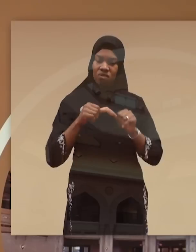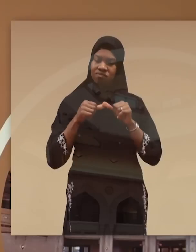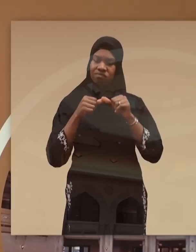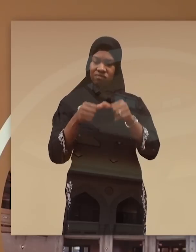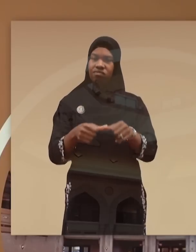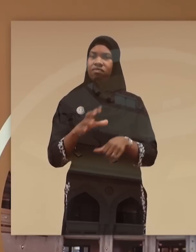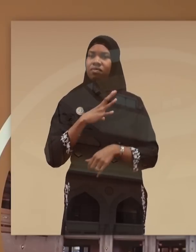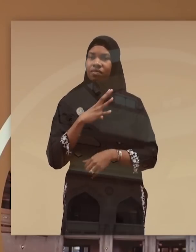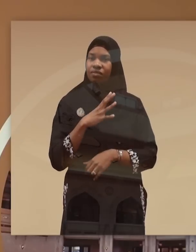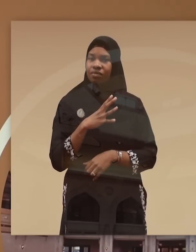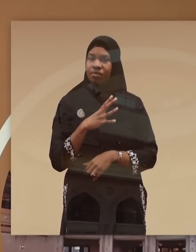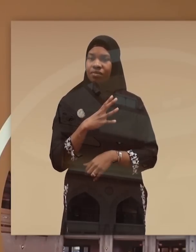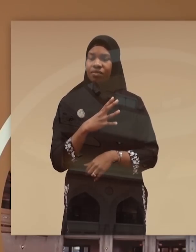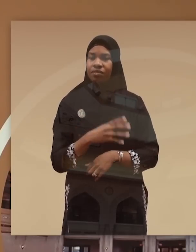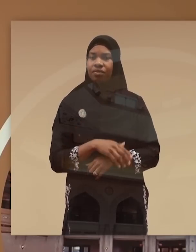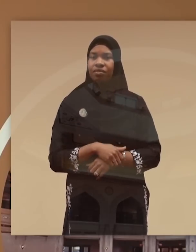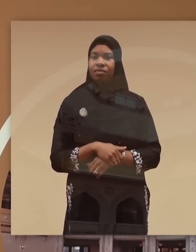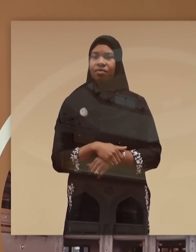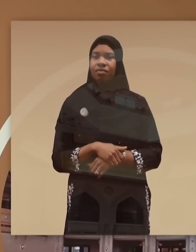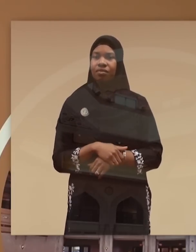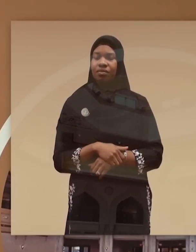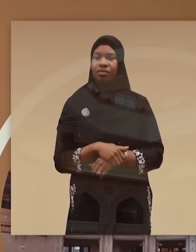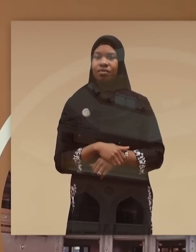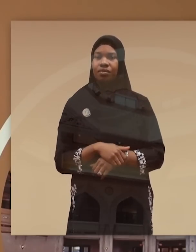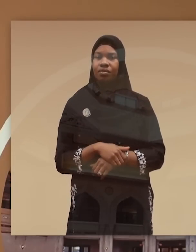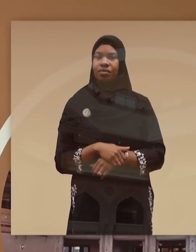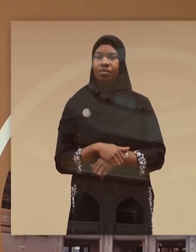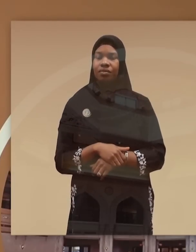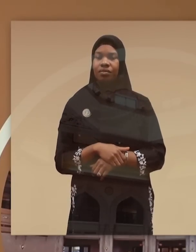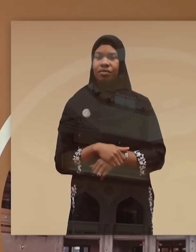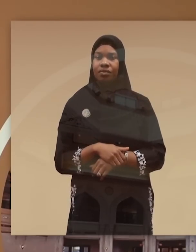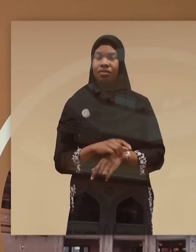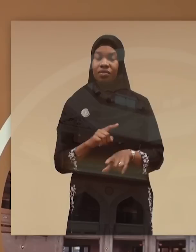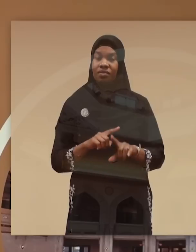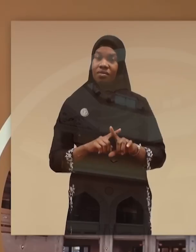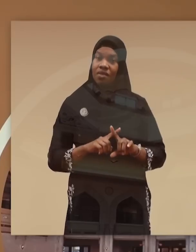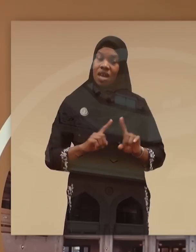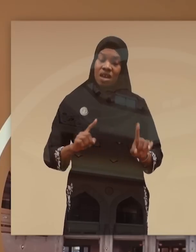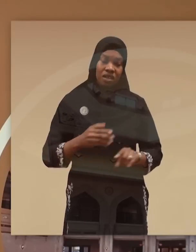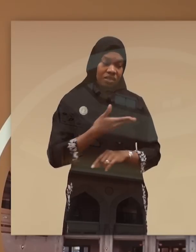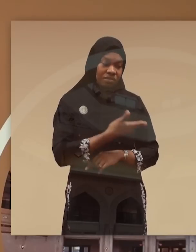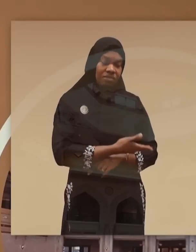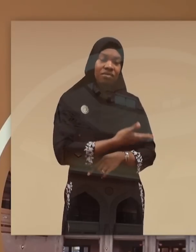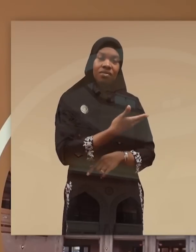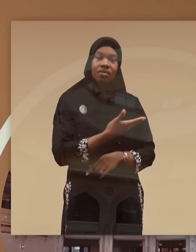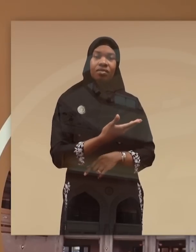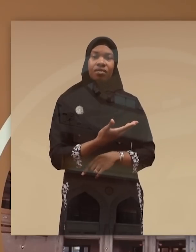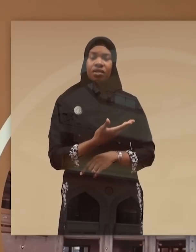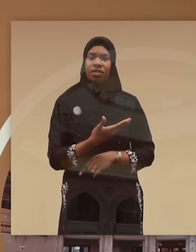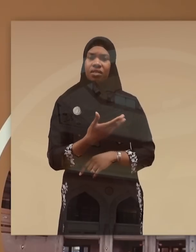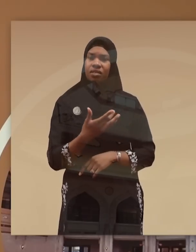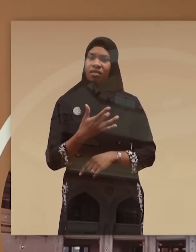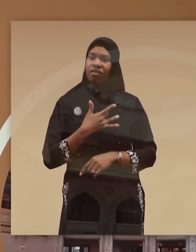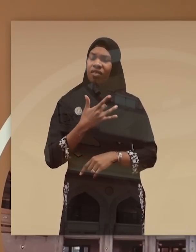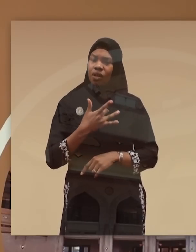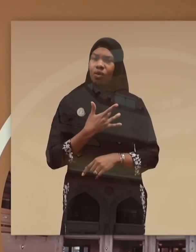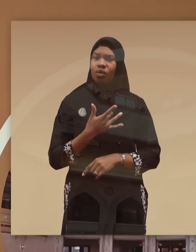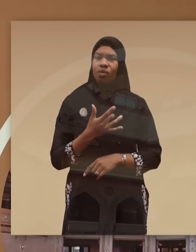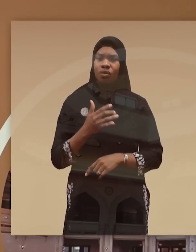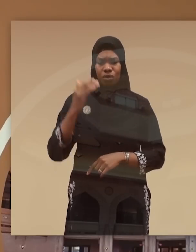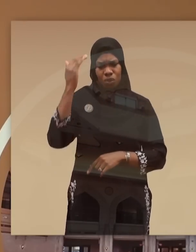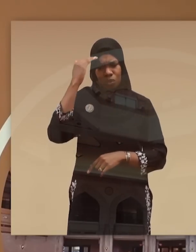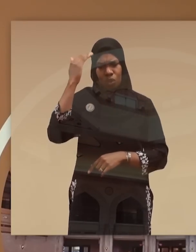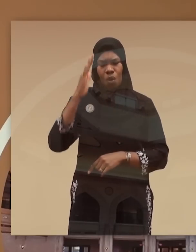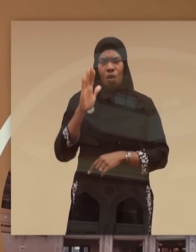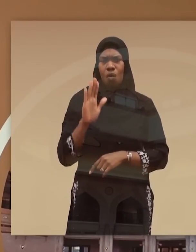But Muhammad sallallahu alayhi wasallam, who felt the feeling of Abu Talib. Abu Talib now is in his 80s, very